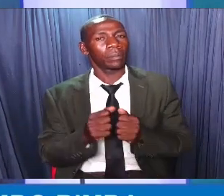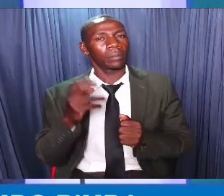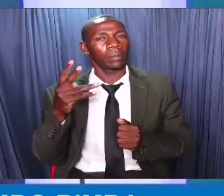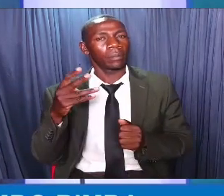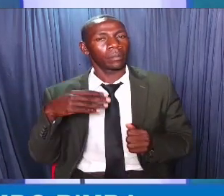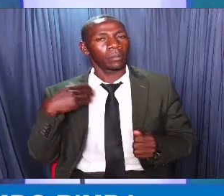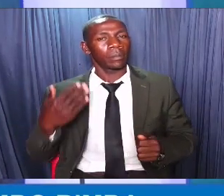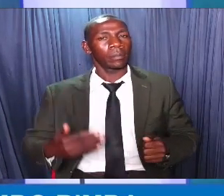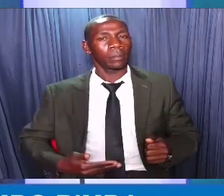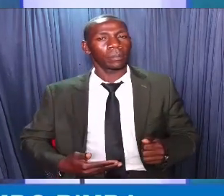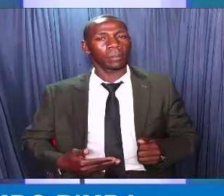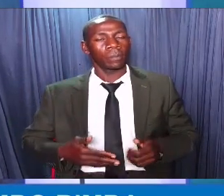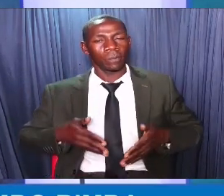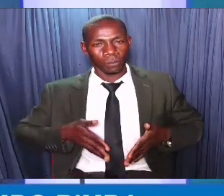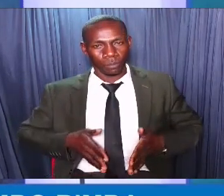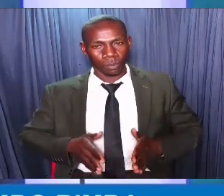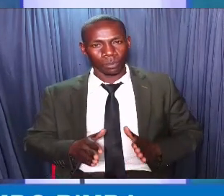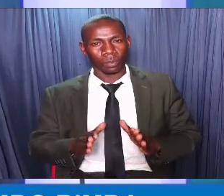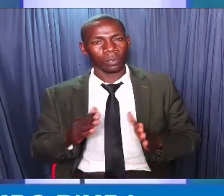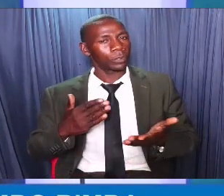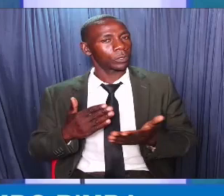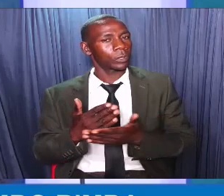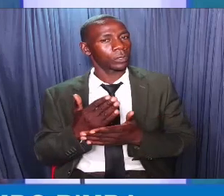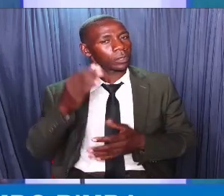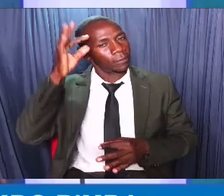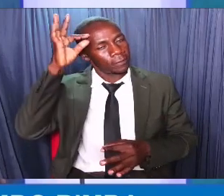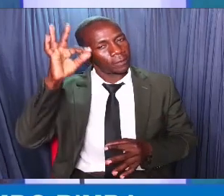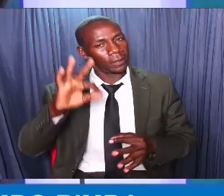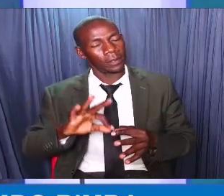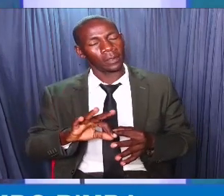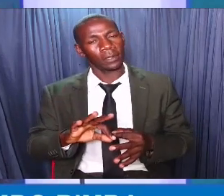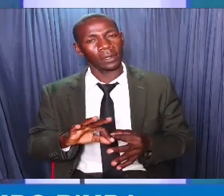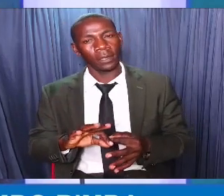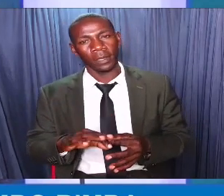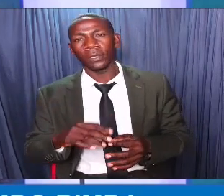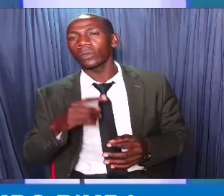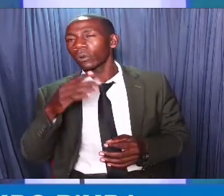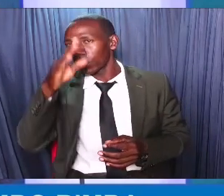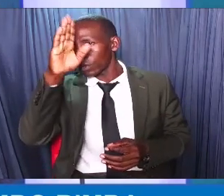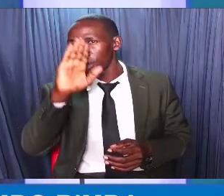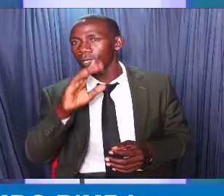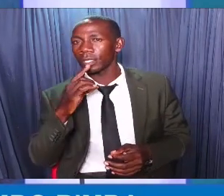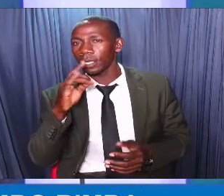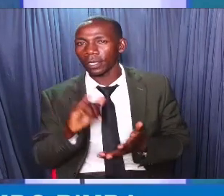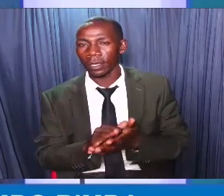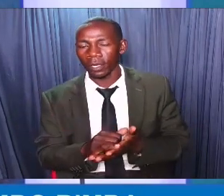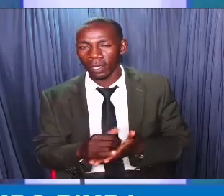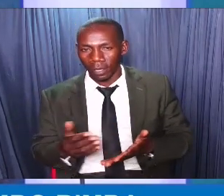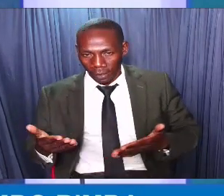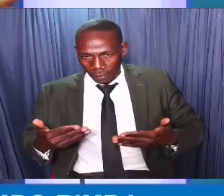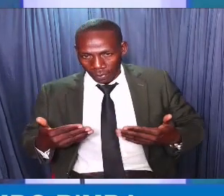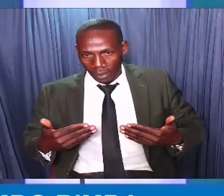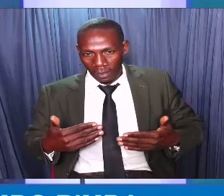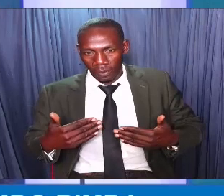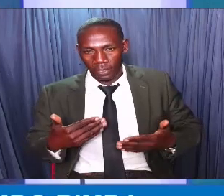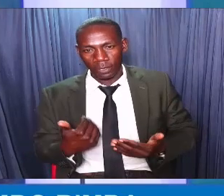Mtimizie. Fulfill for sawa sawa na imani yao. According to their own faith. Maana wewe ulisema. Because you say. Ukileta wana karibu na